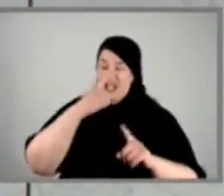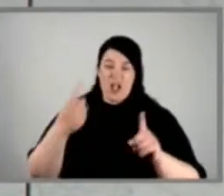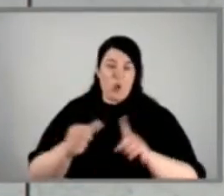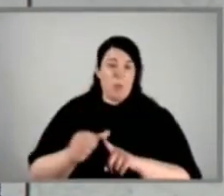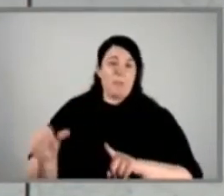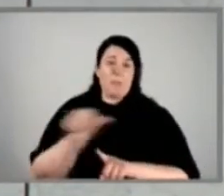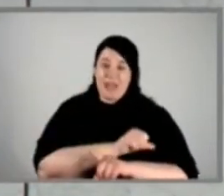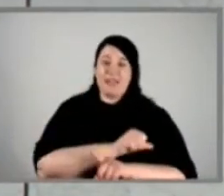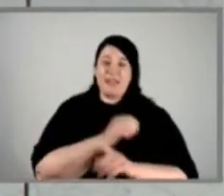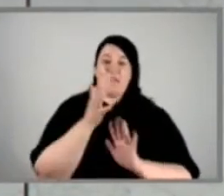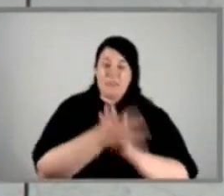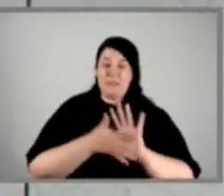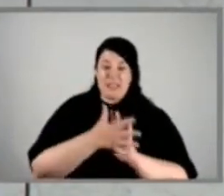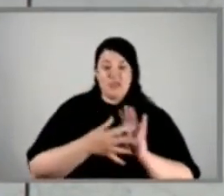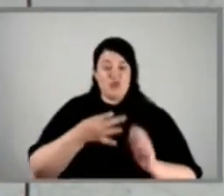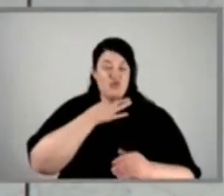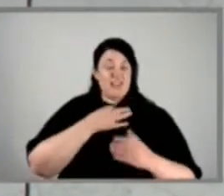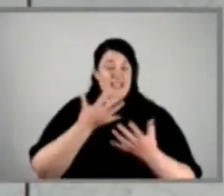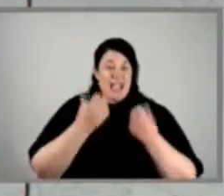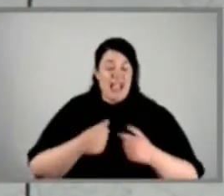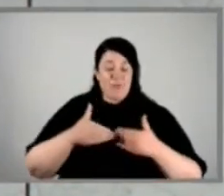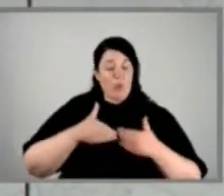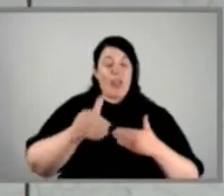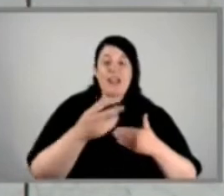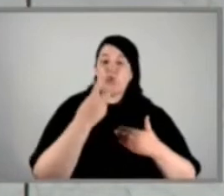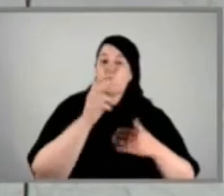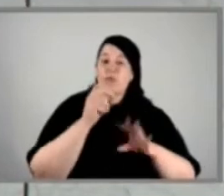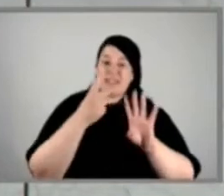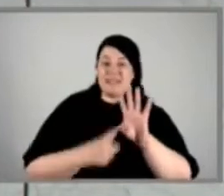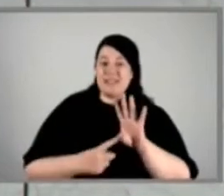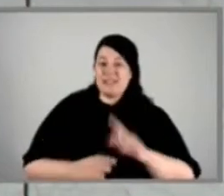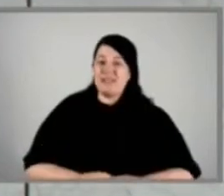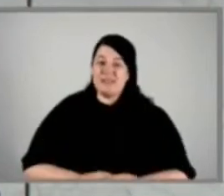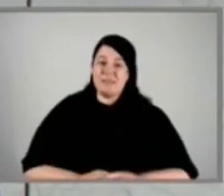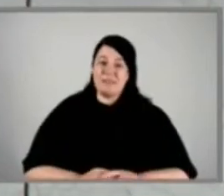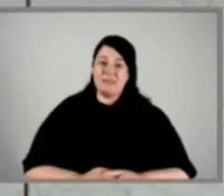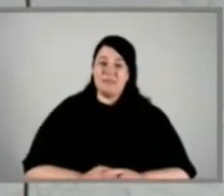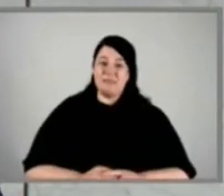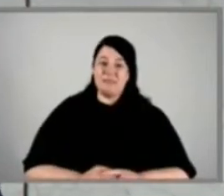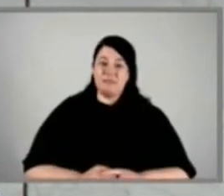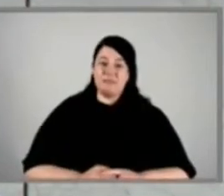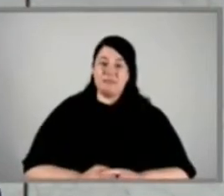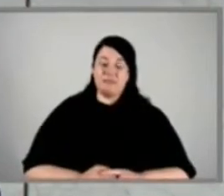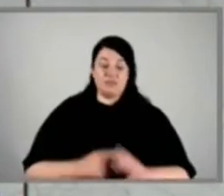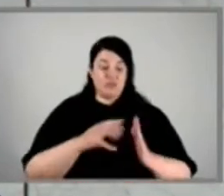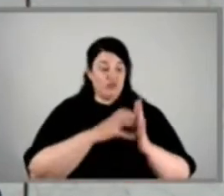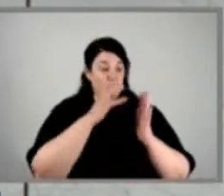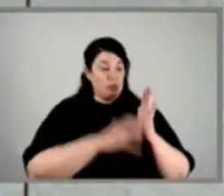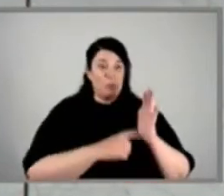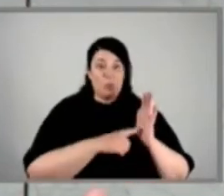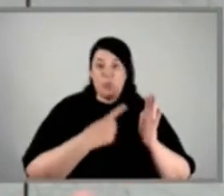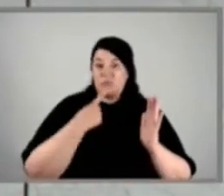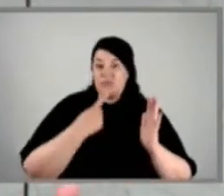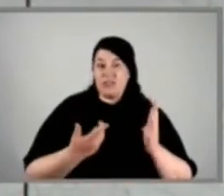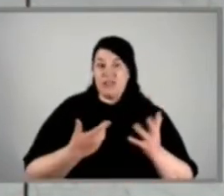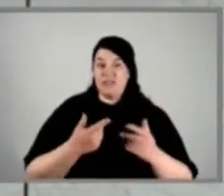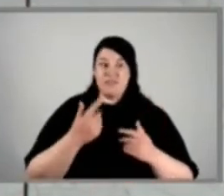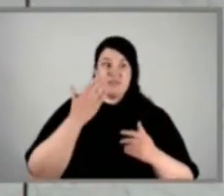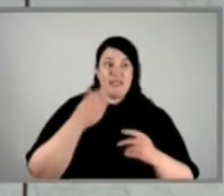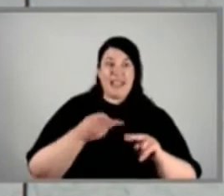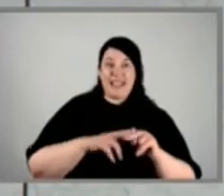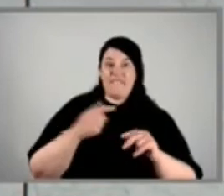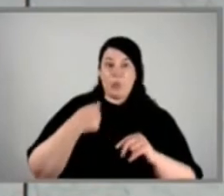risk for the next 20 years. And the report actually says that regardless of what might happen in terms of emissions reduction, that is a